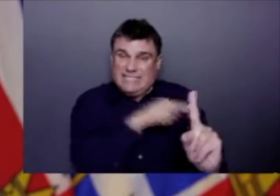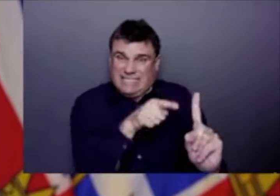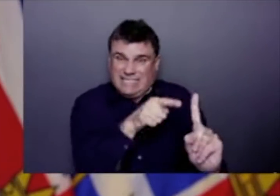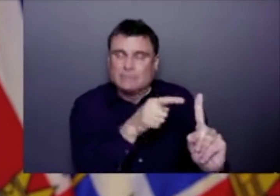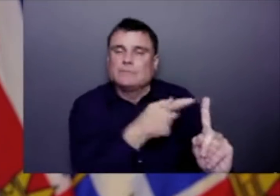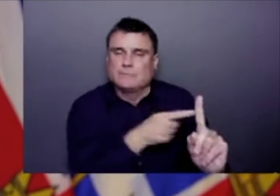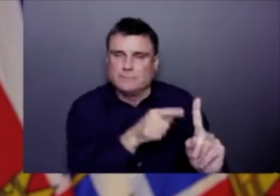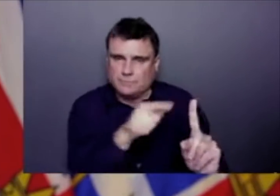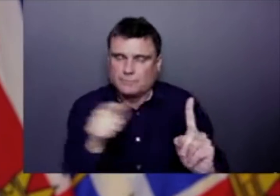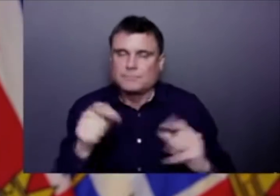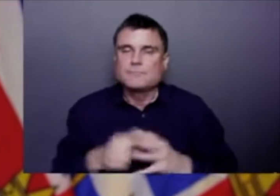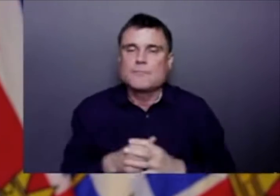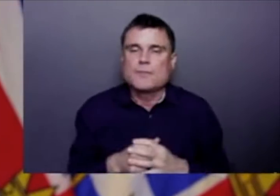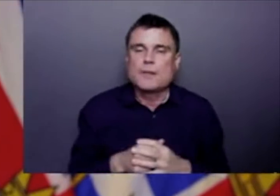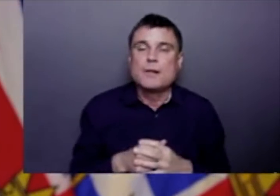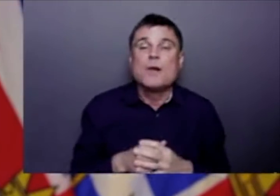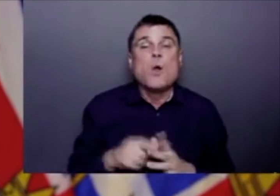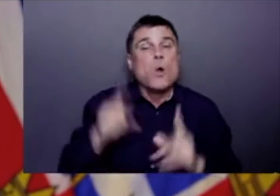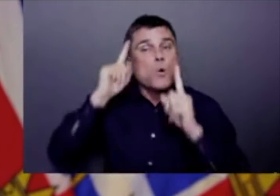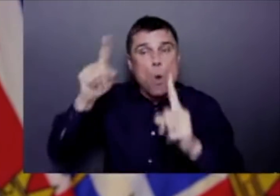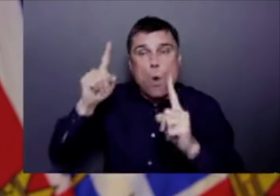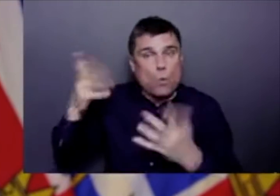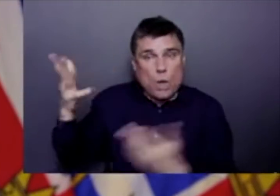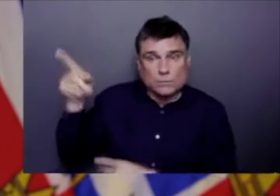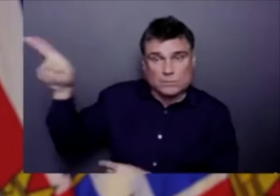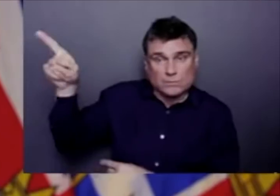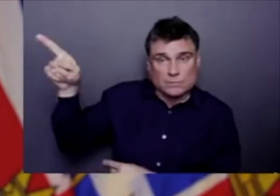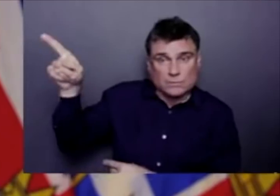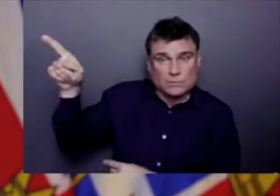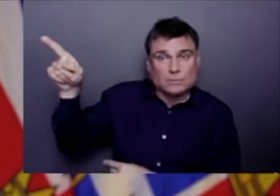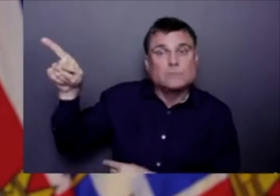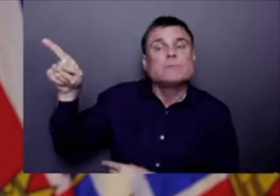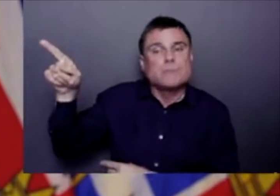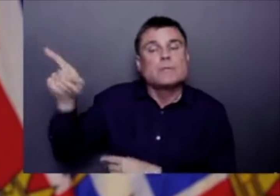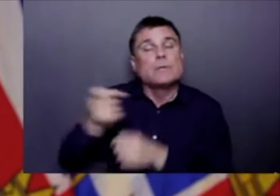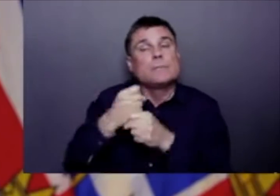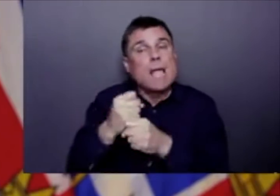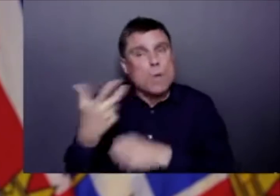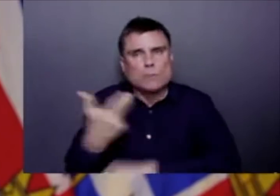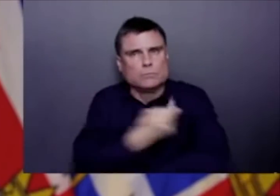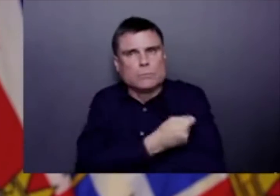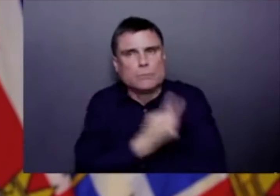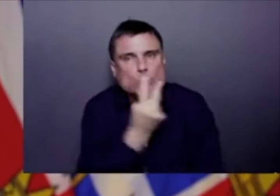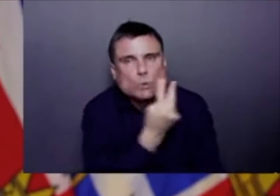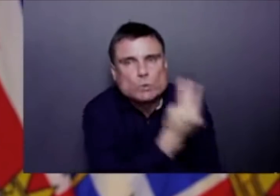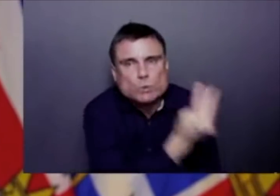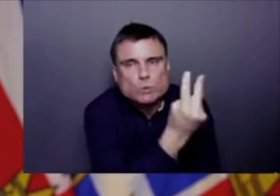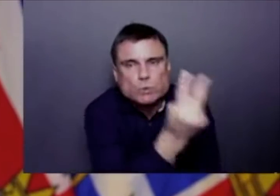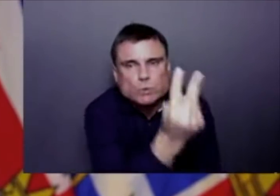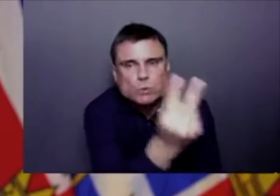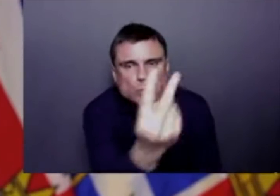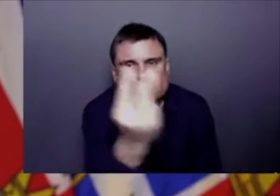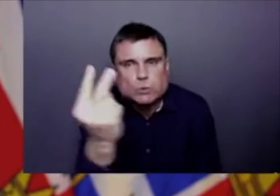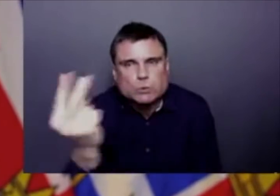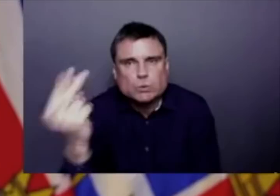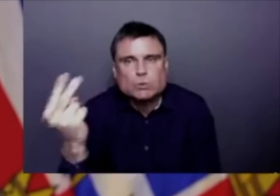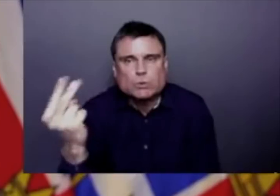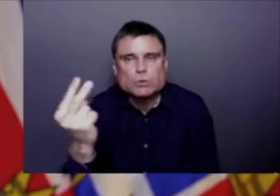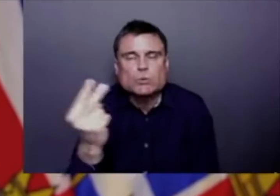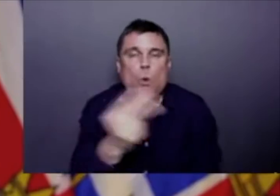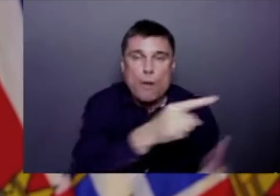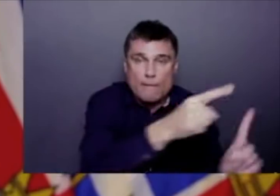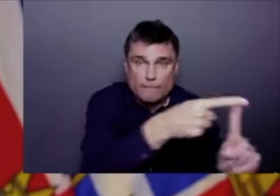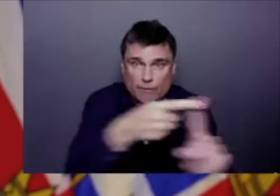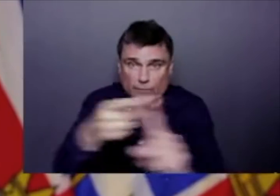January, all of our doses of both Pfizer and Moderna will be going to protect people with their first dose, because we can do